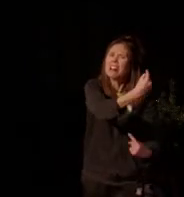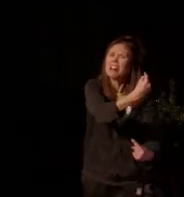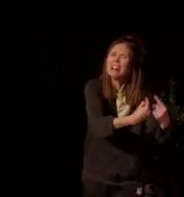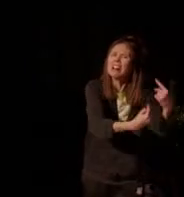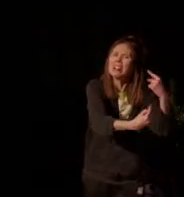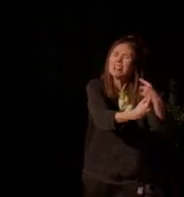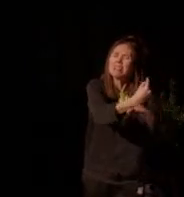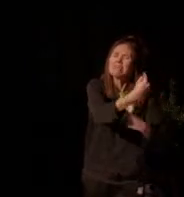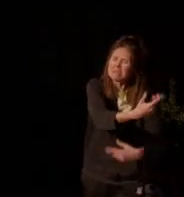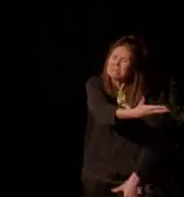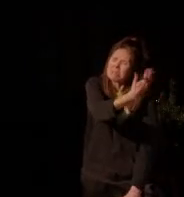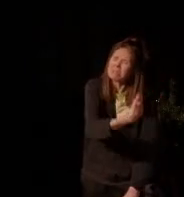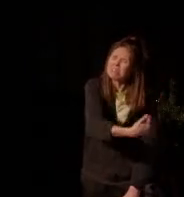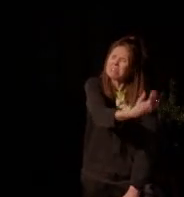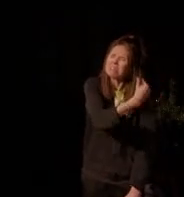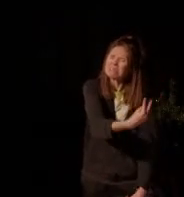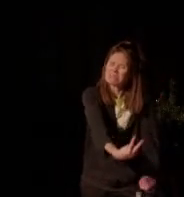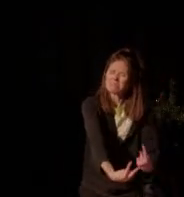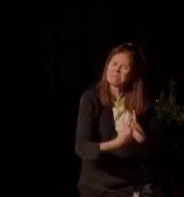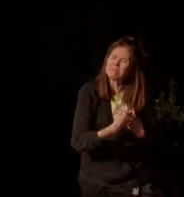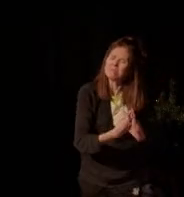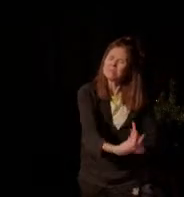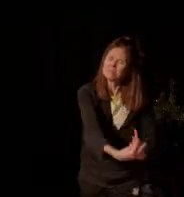all tongues to talk their bitterest.